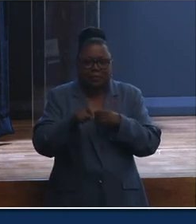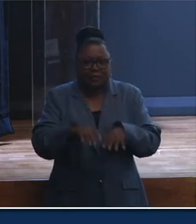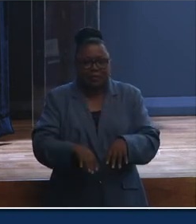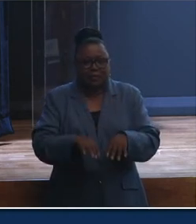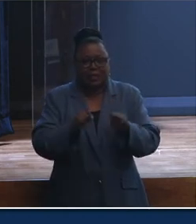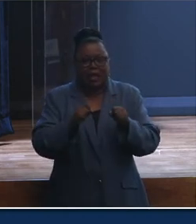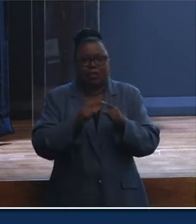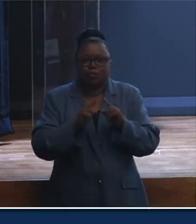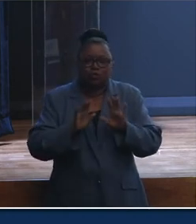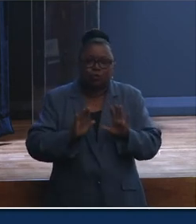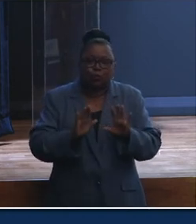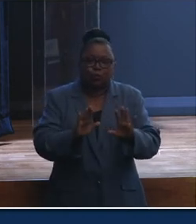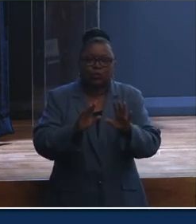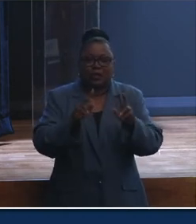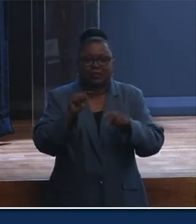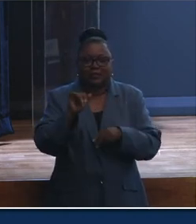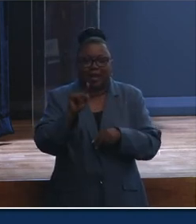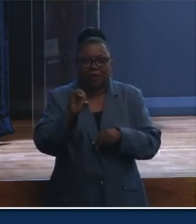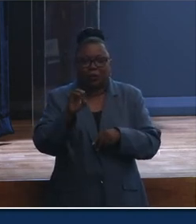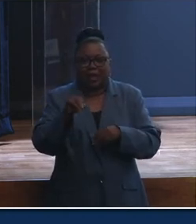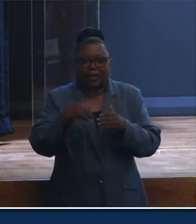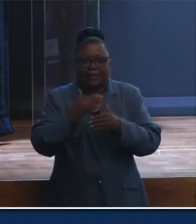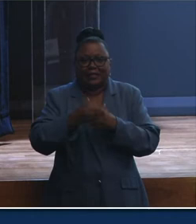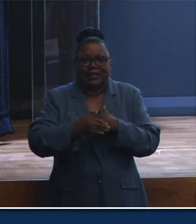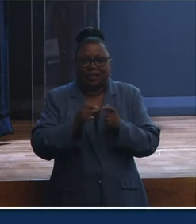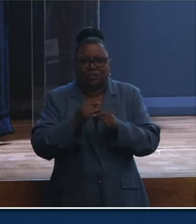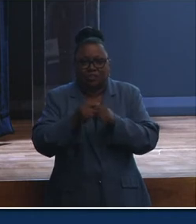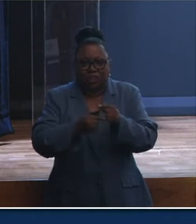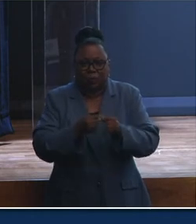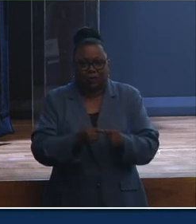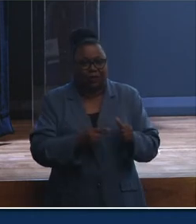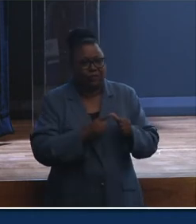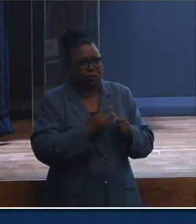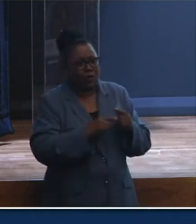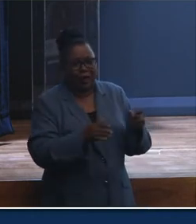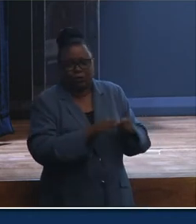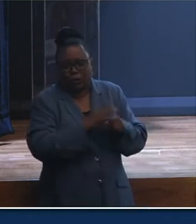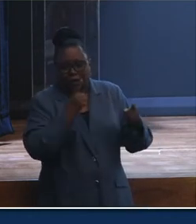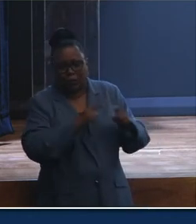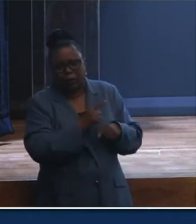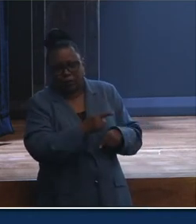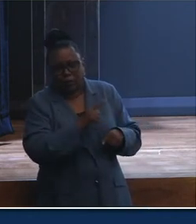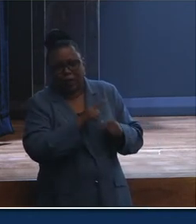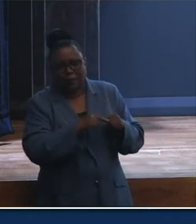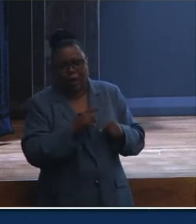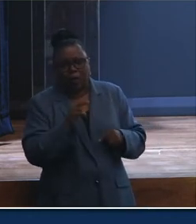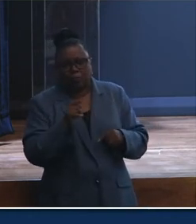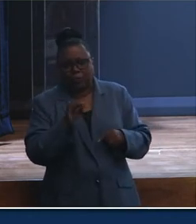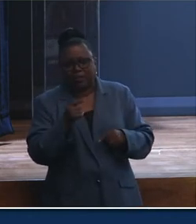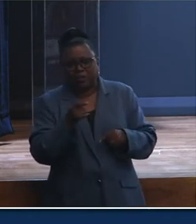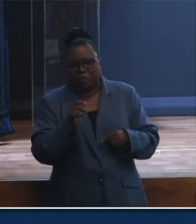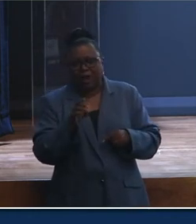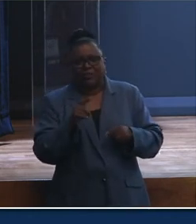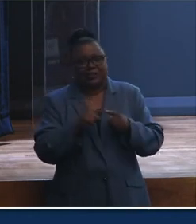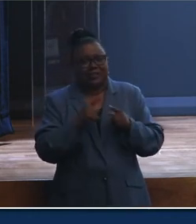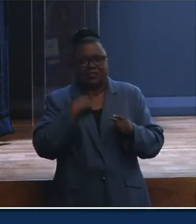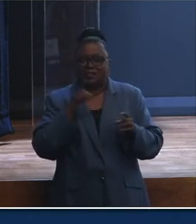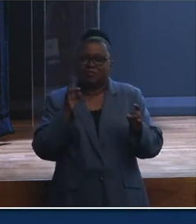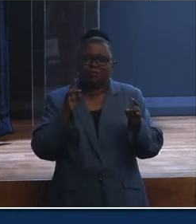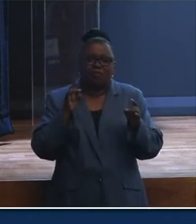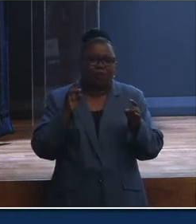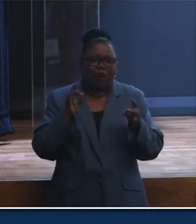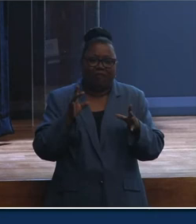taken to push Title IX into the next generation? Well, first of all, I completely agree with you about Brittany Griner, and this is, you know, it's just